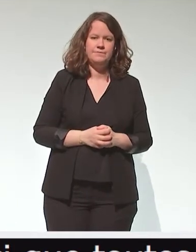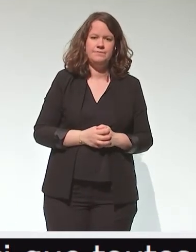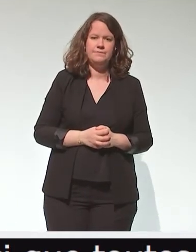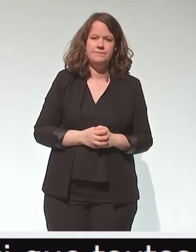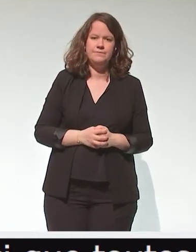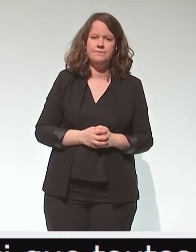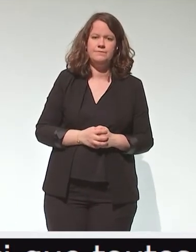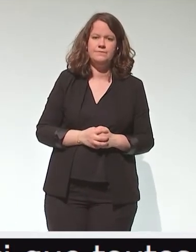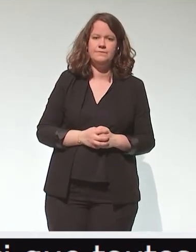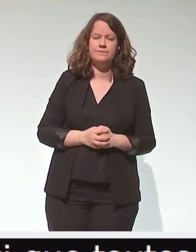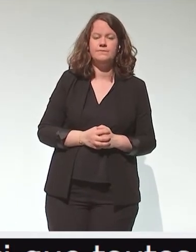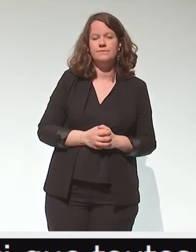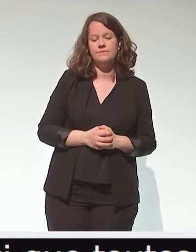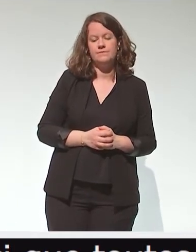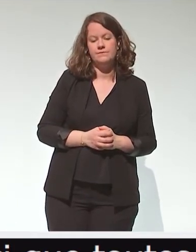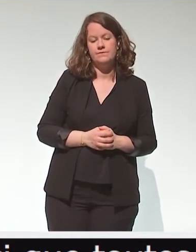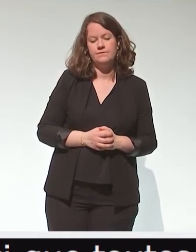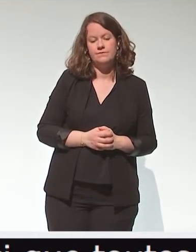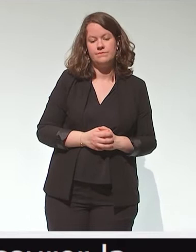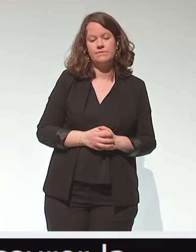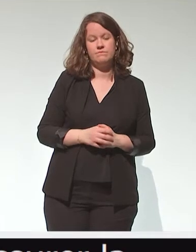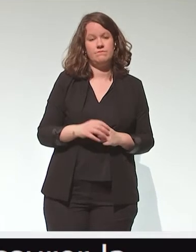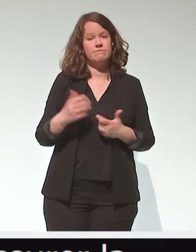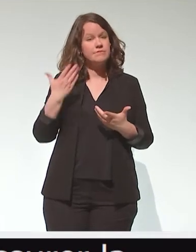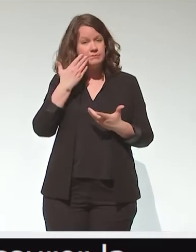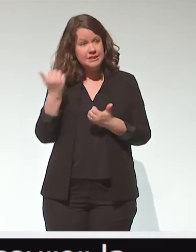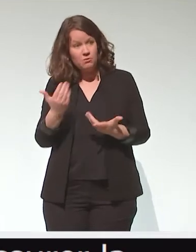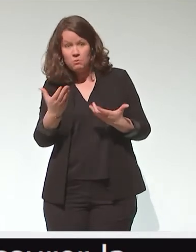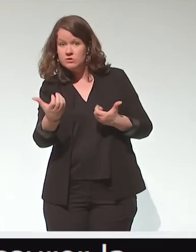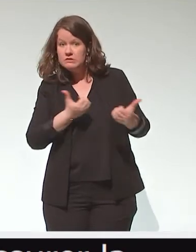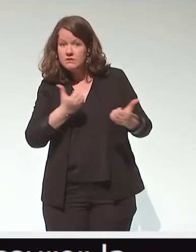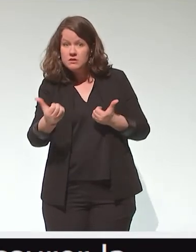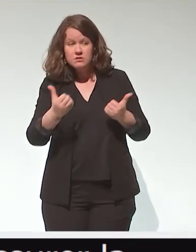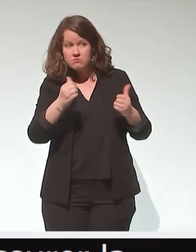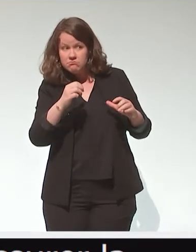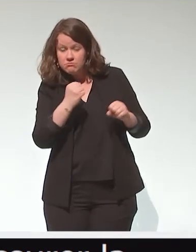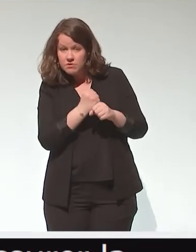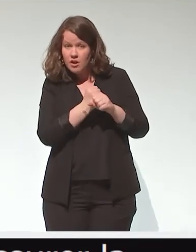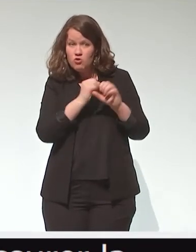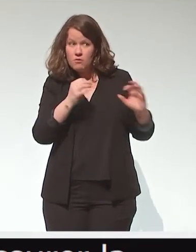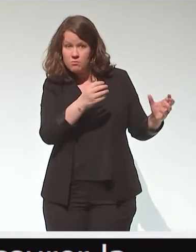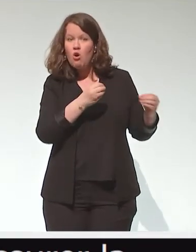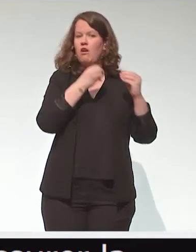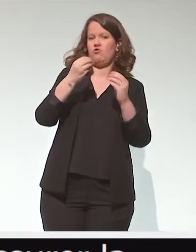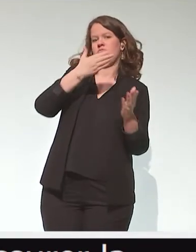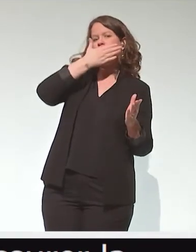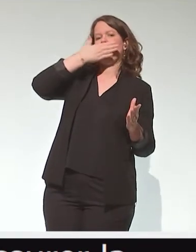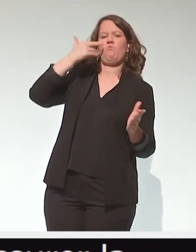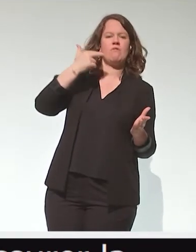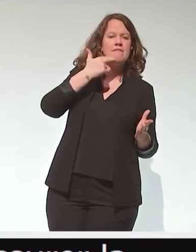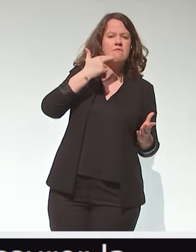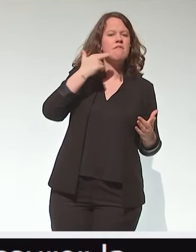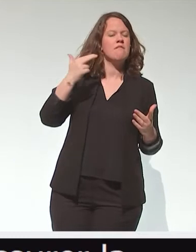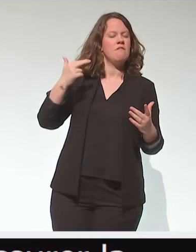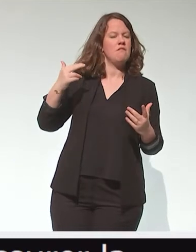employment services for people with disabilities, and we can already see really positive results,